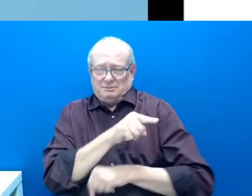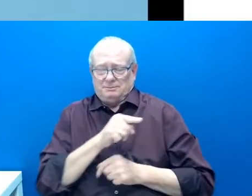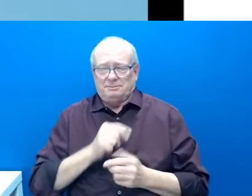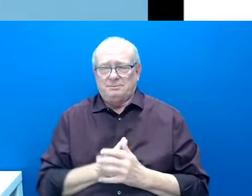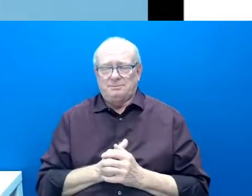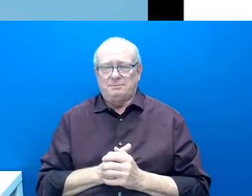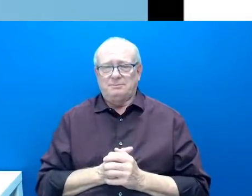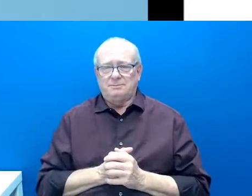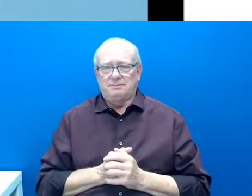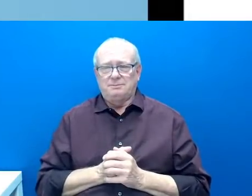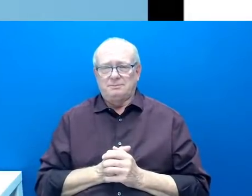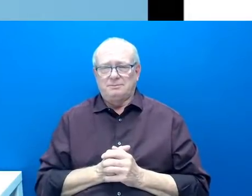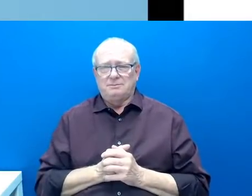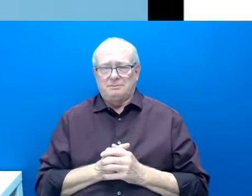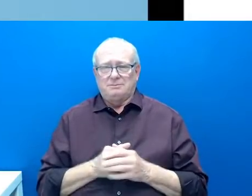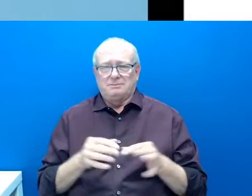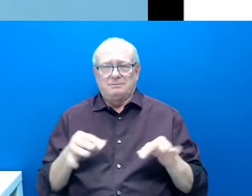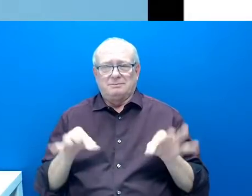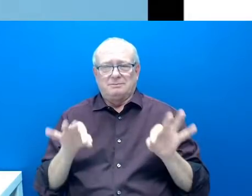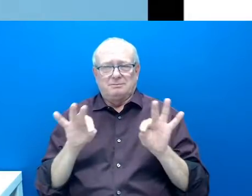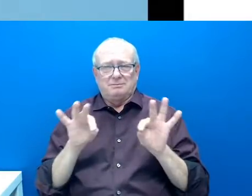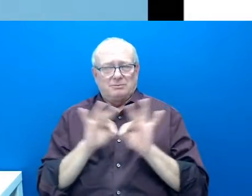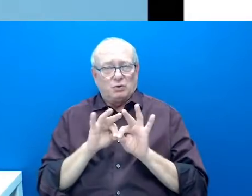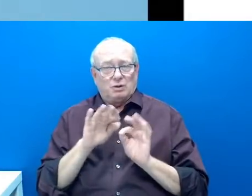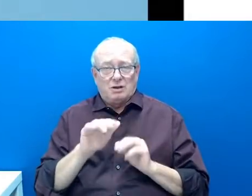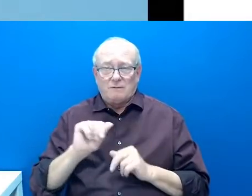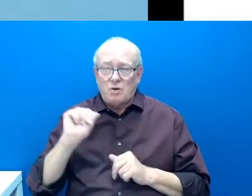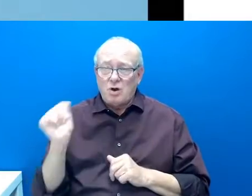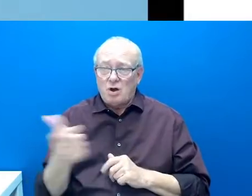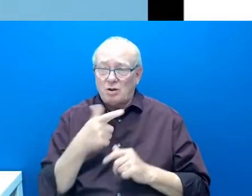in the audience and all Albertans to understand that this is a